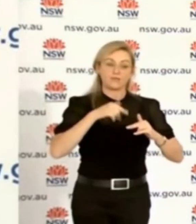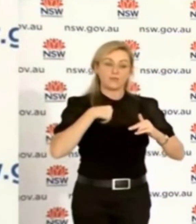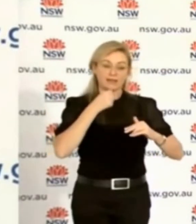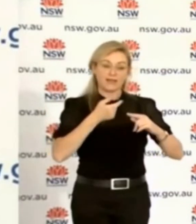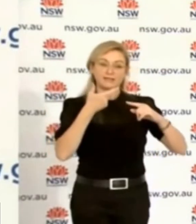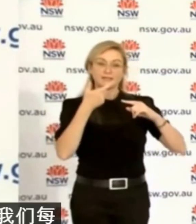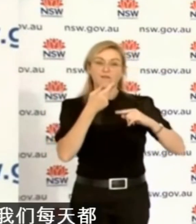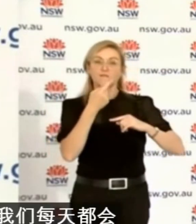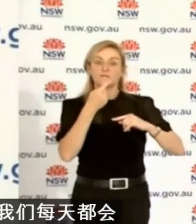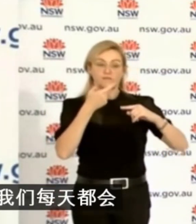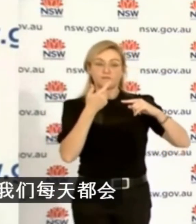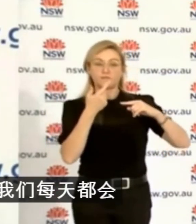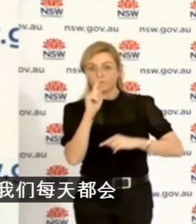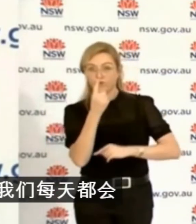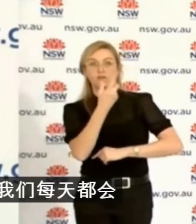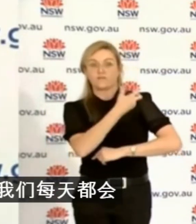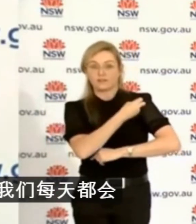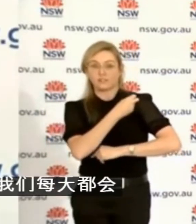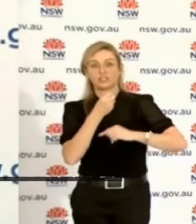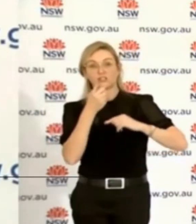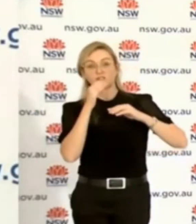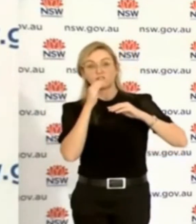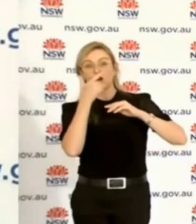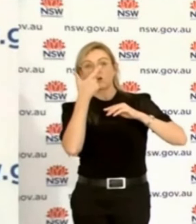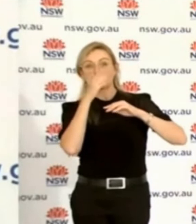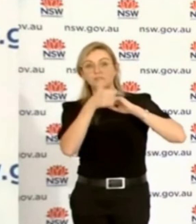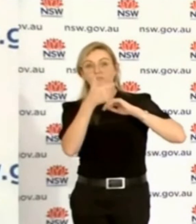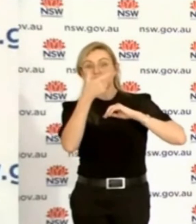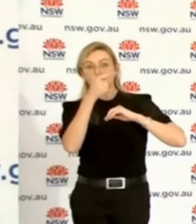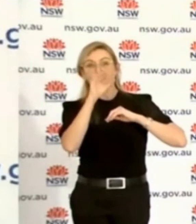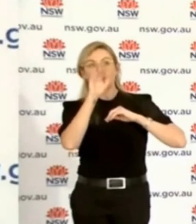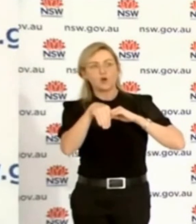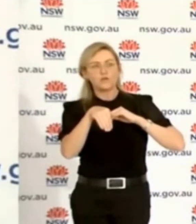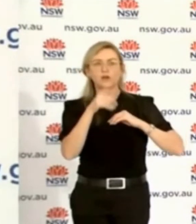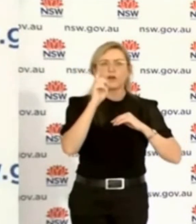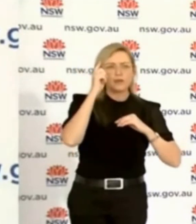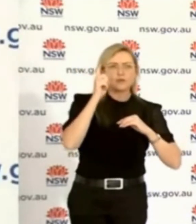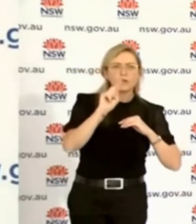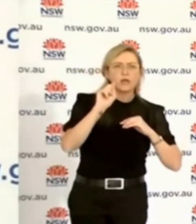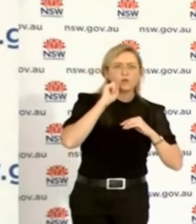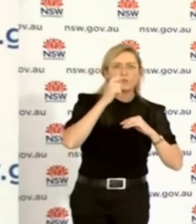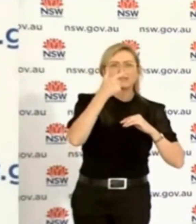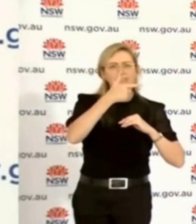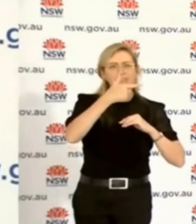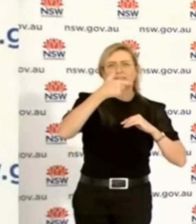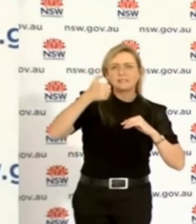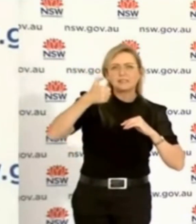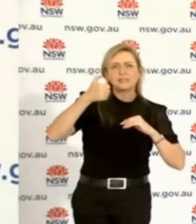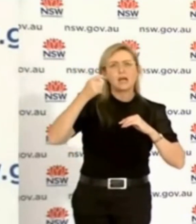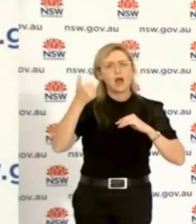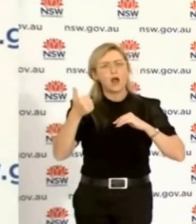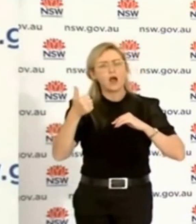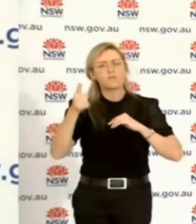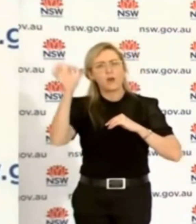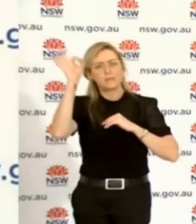that's why every day we look at those numbers, and currently they're around 75. Hopefully by today we'll kick over to around